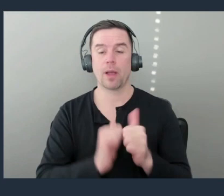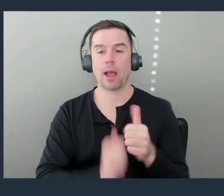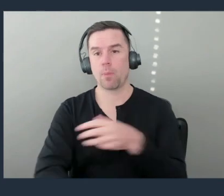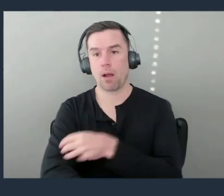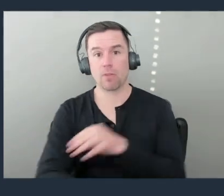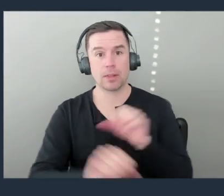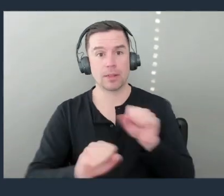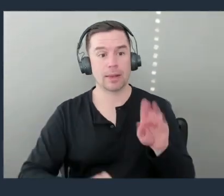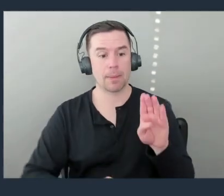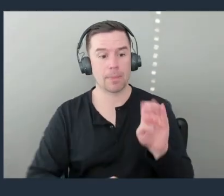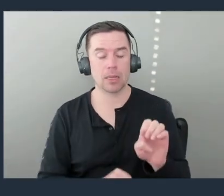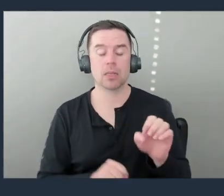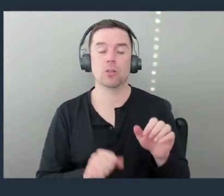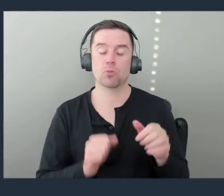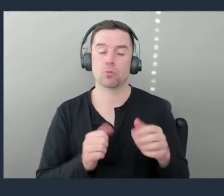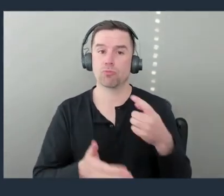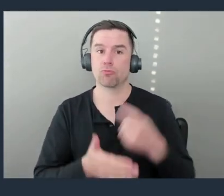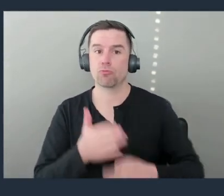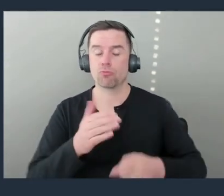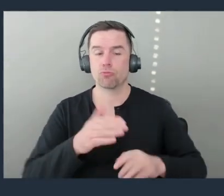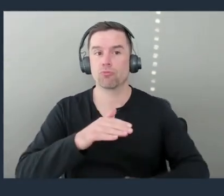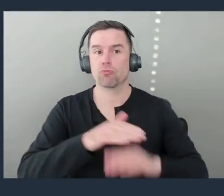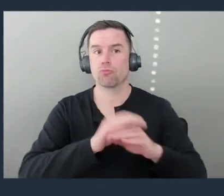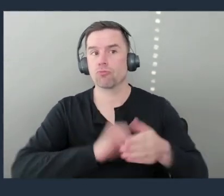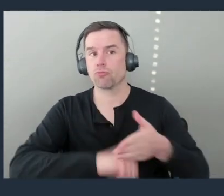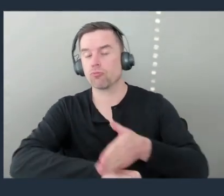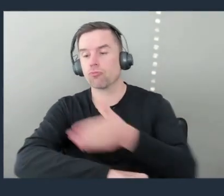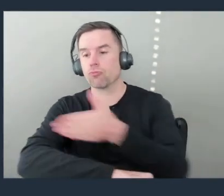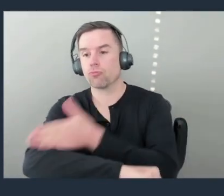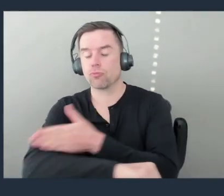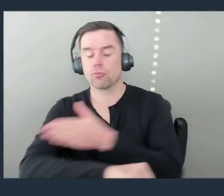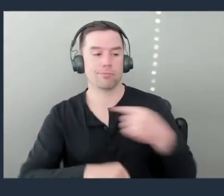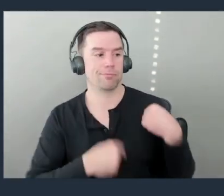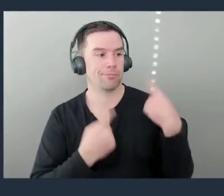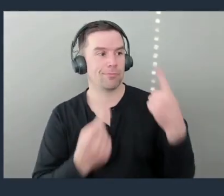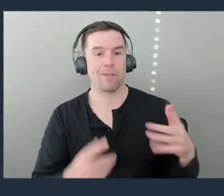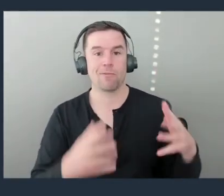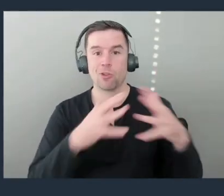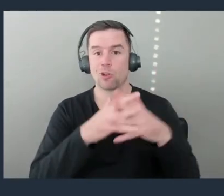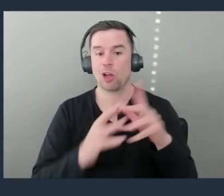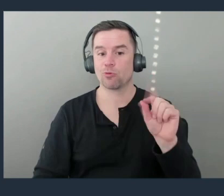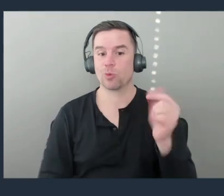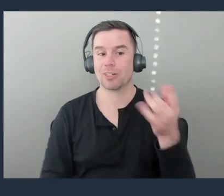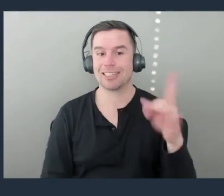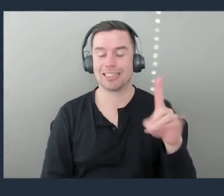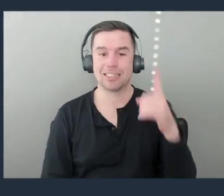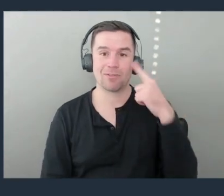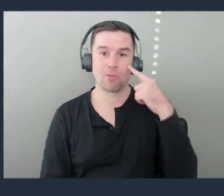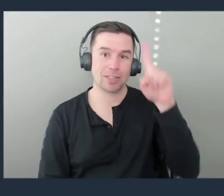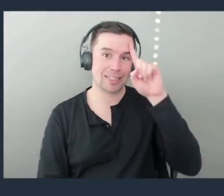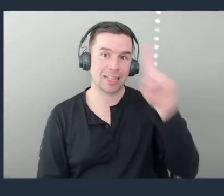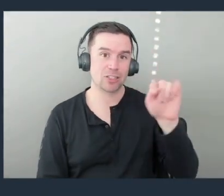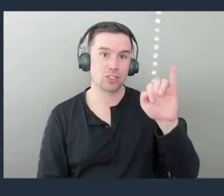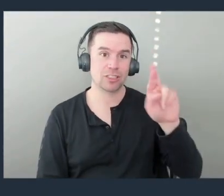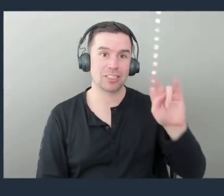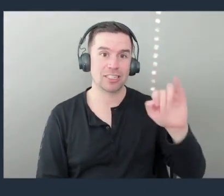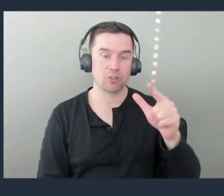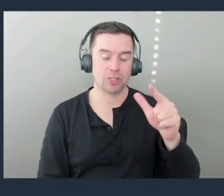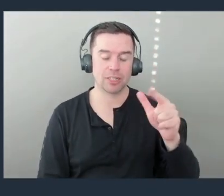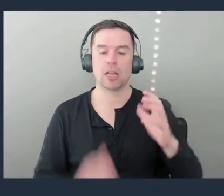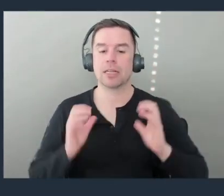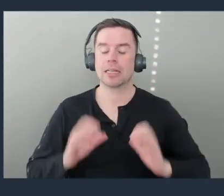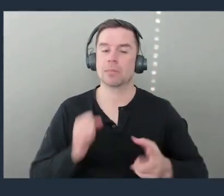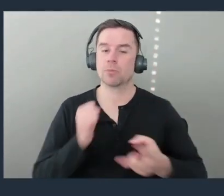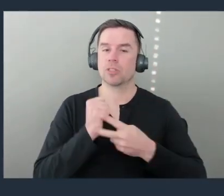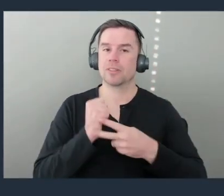optimizing your storage costs, since the launch of S3 Intelligent Tiering in 2018, customers have saved $1 billion from adopting intelligent